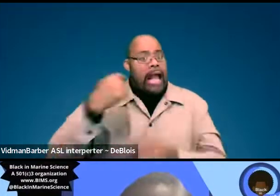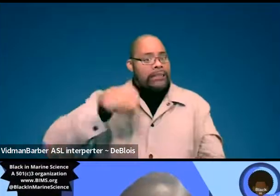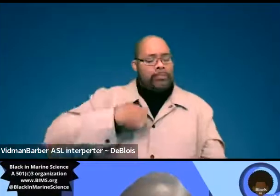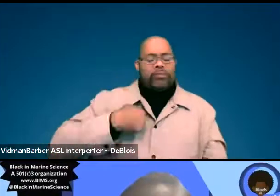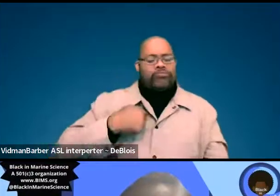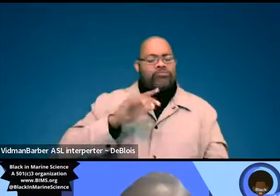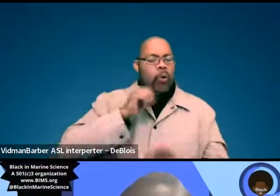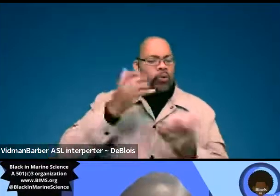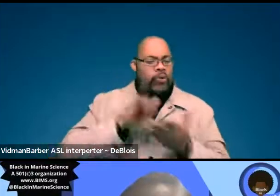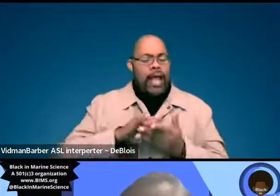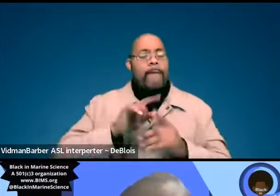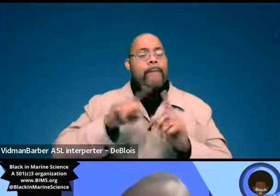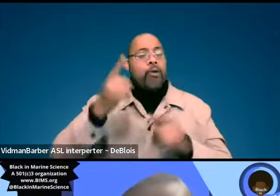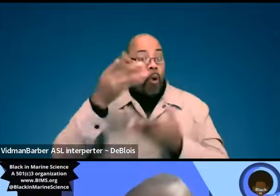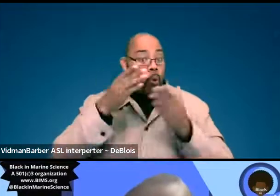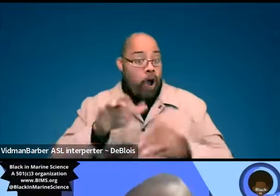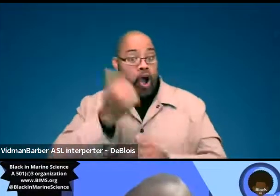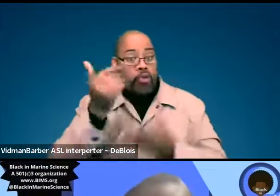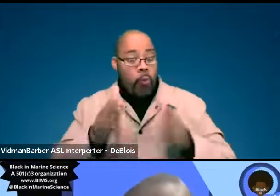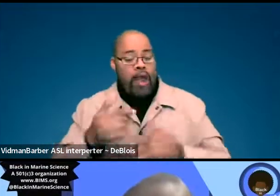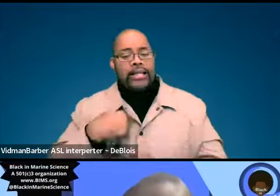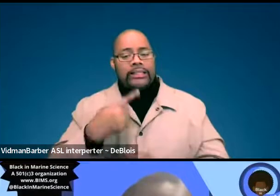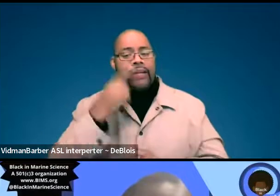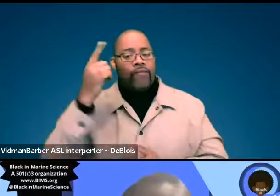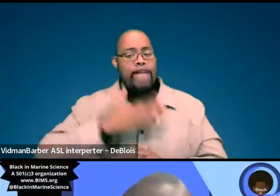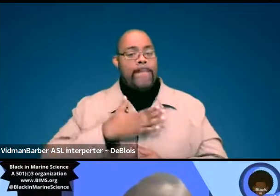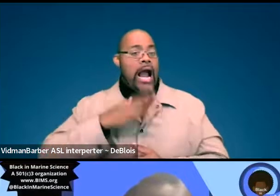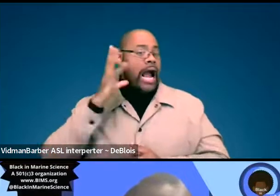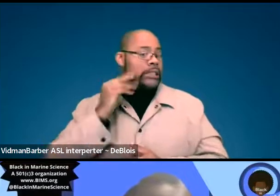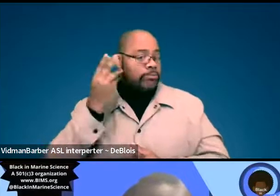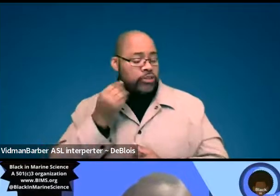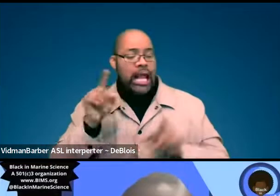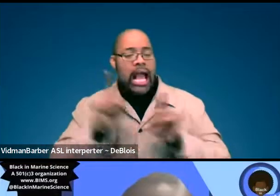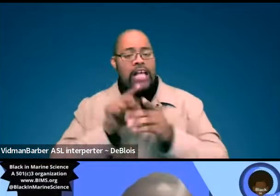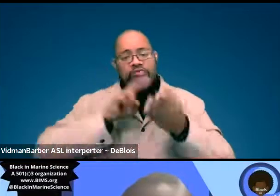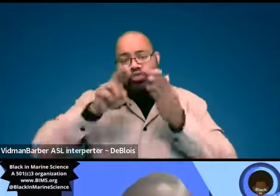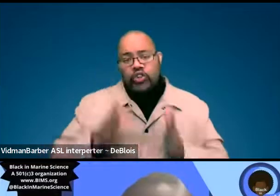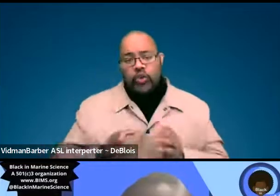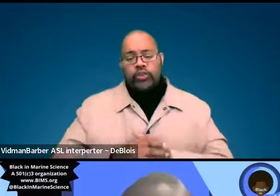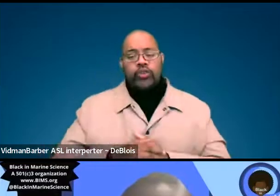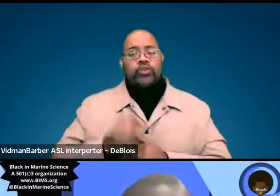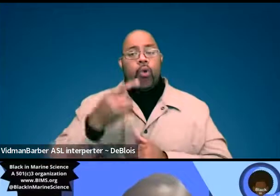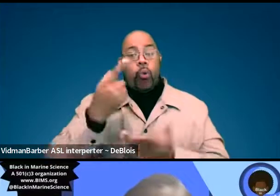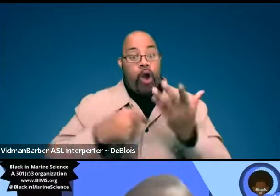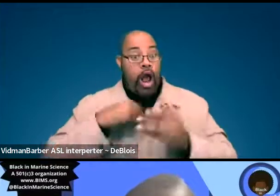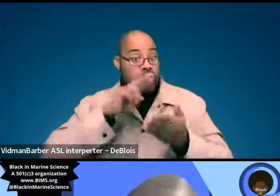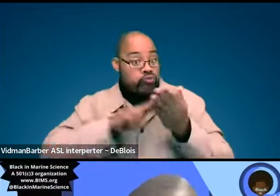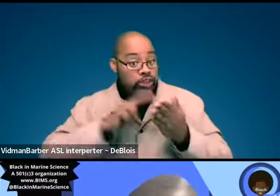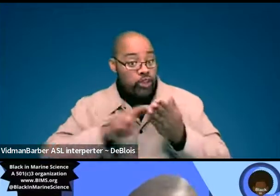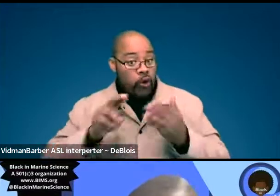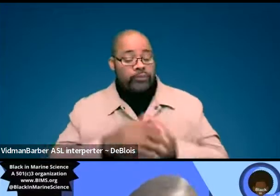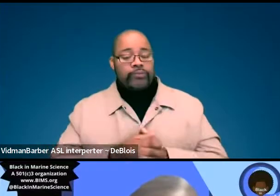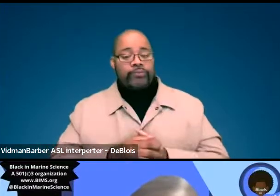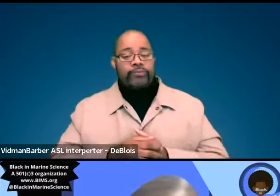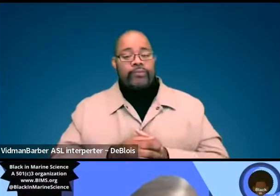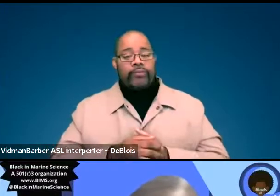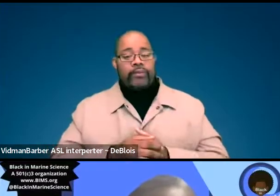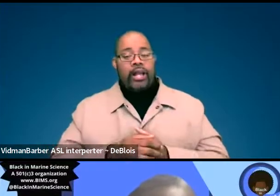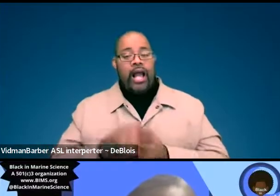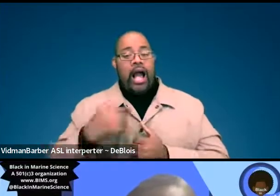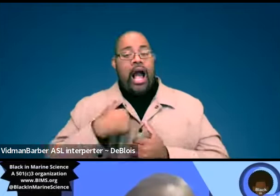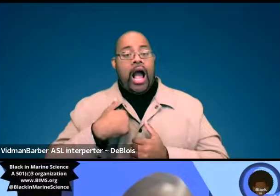So that's one way. The other way, like I said, is from my experience as a researcher. So what I research, crash safety,